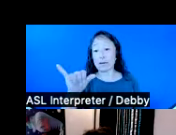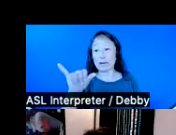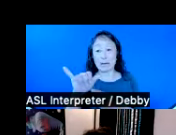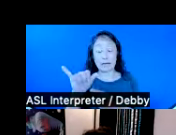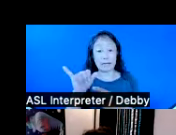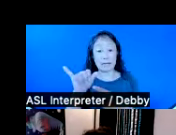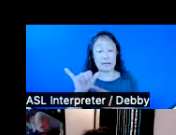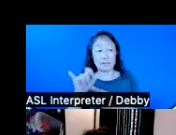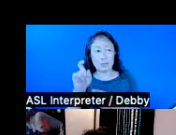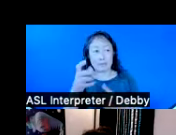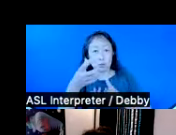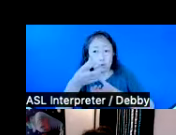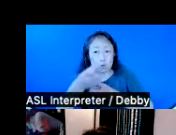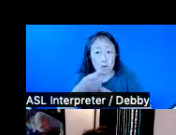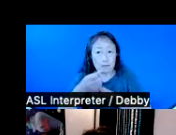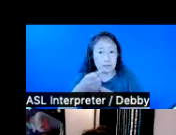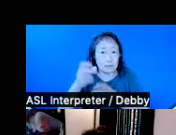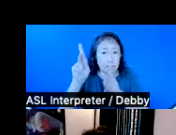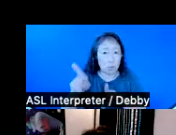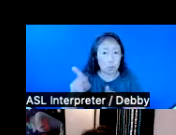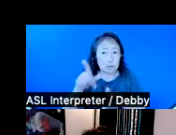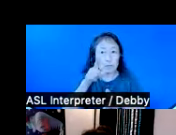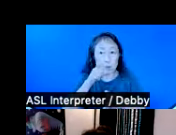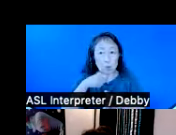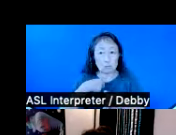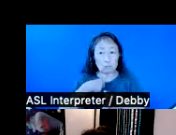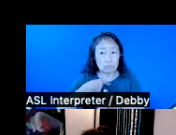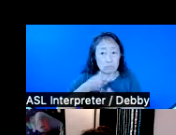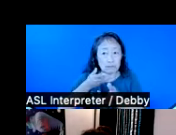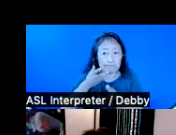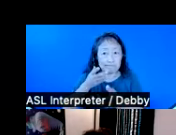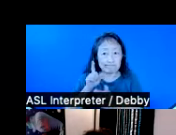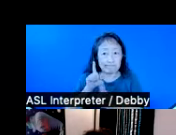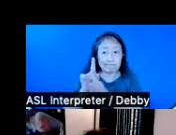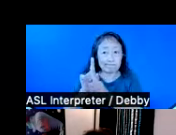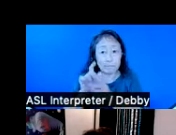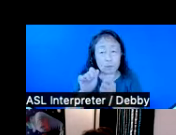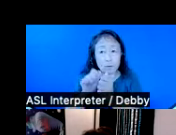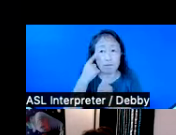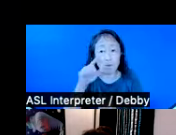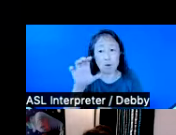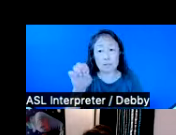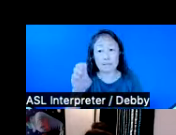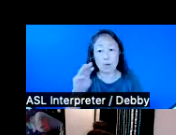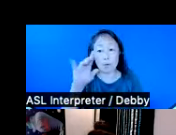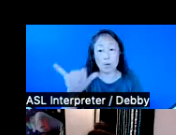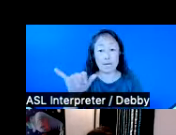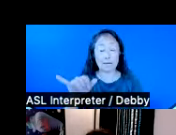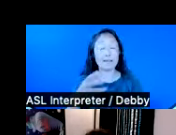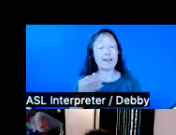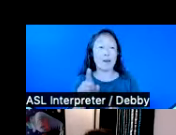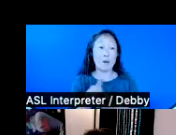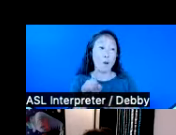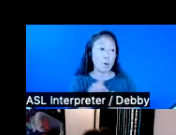Yeah, and as her mother, that is gotta take a toll on you too, to listen and to hear and